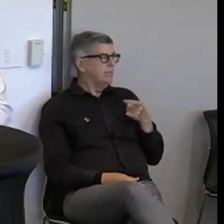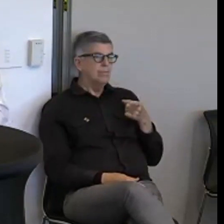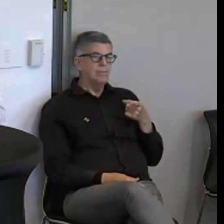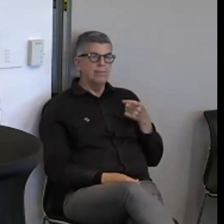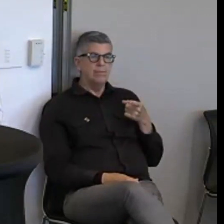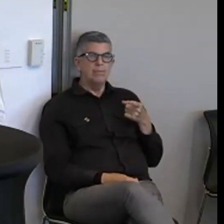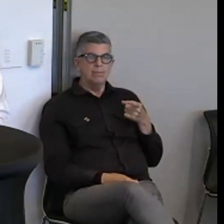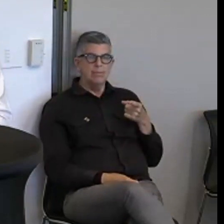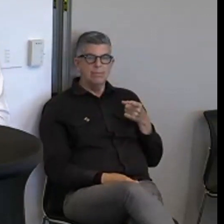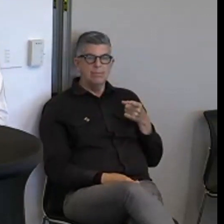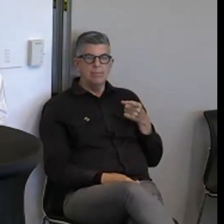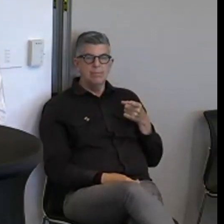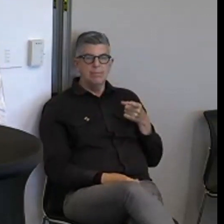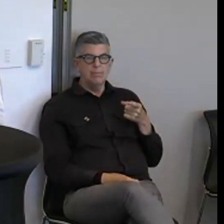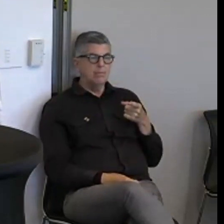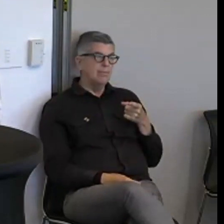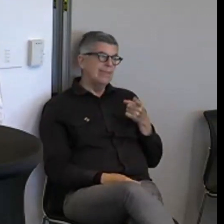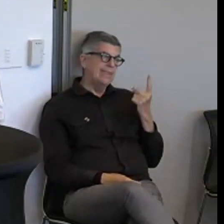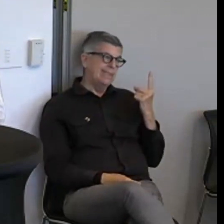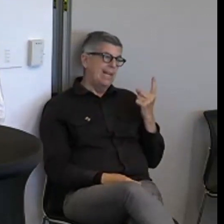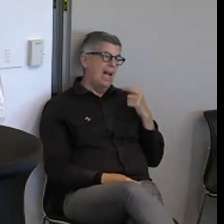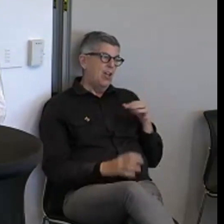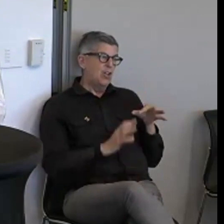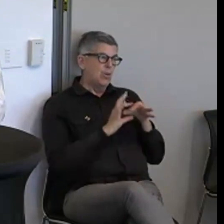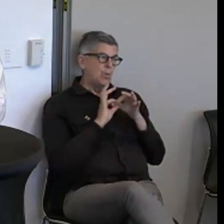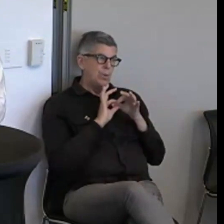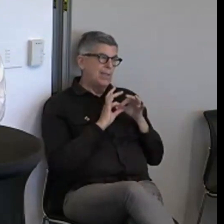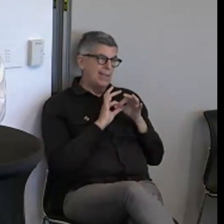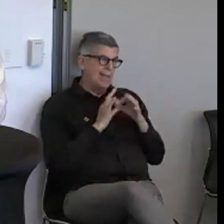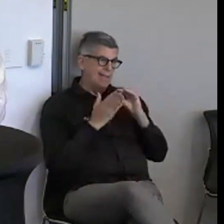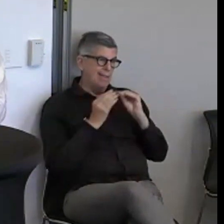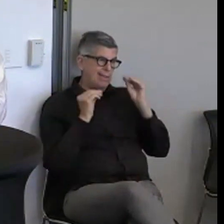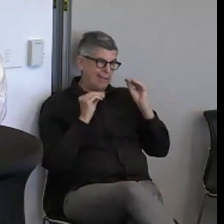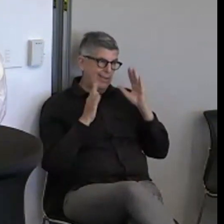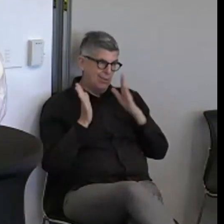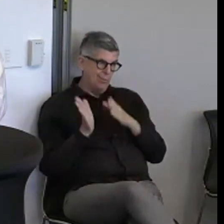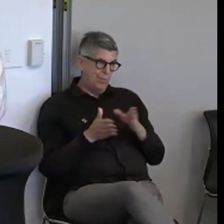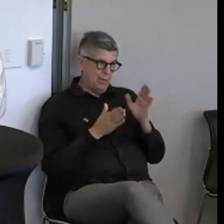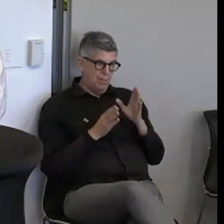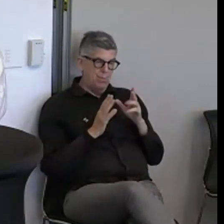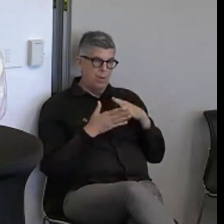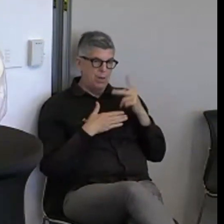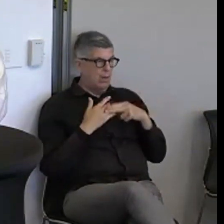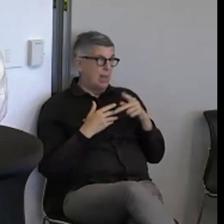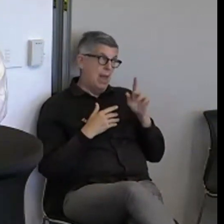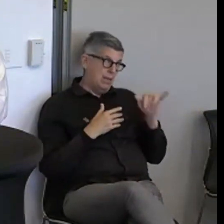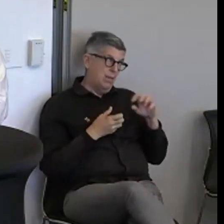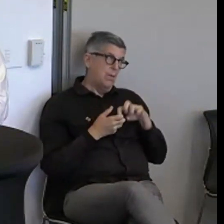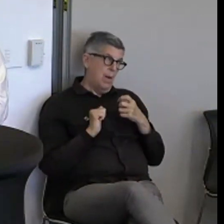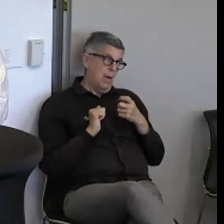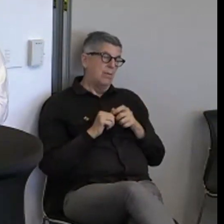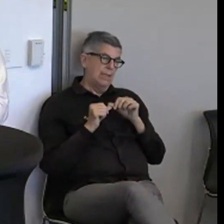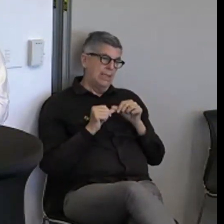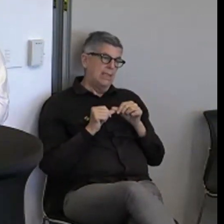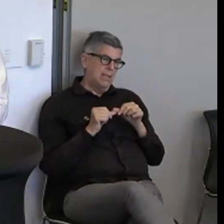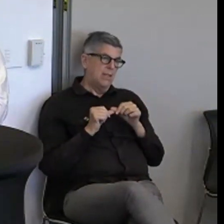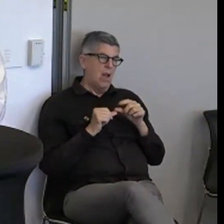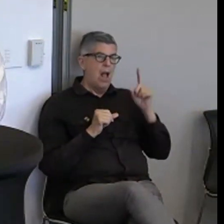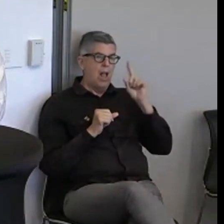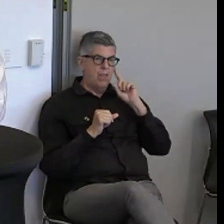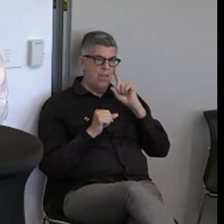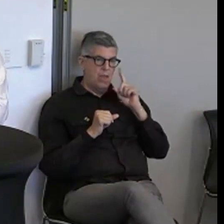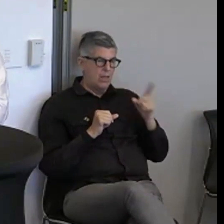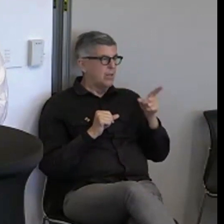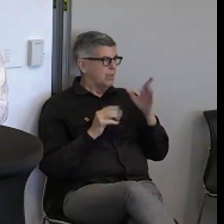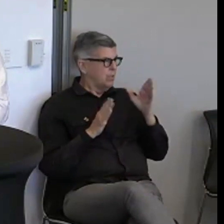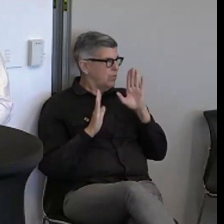when I coordinated the teacher prep program. It's a problem. It continues to be. You know, I ran what I thought was a really effective